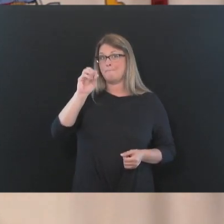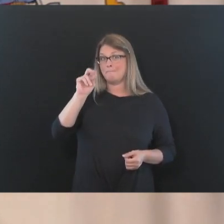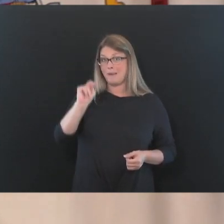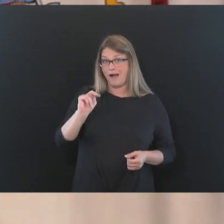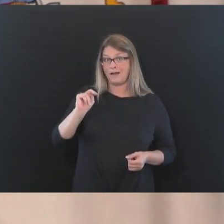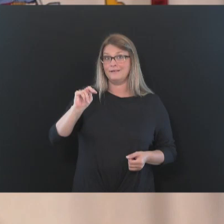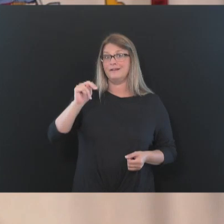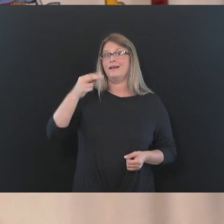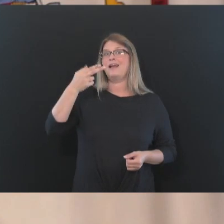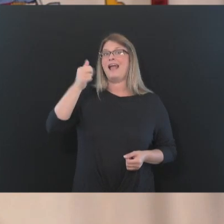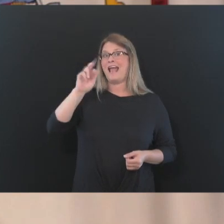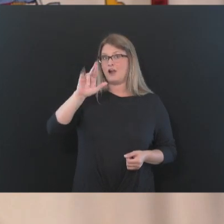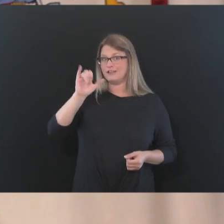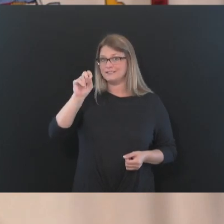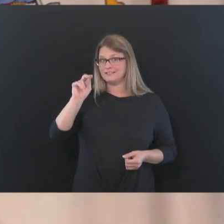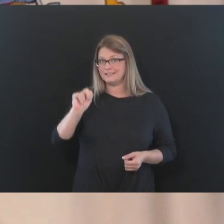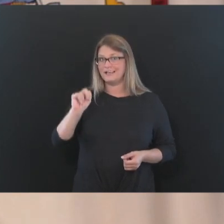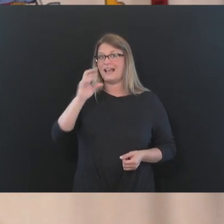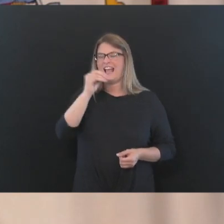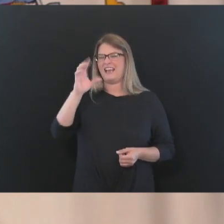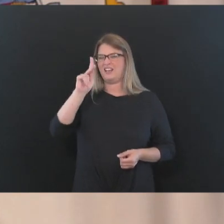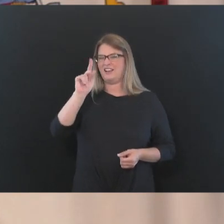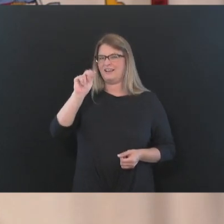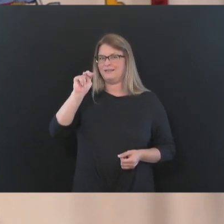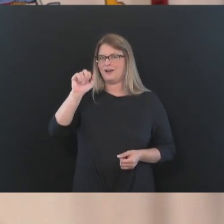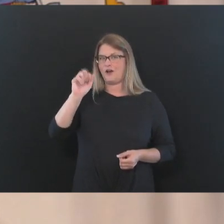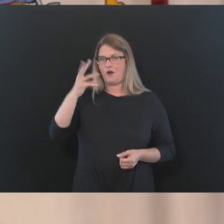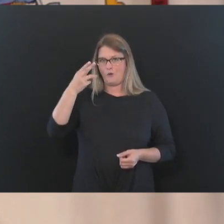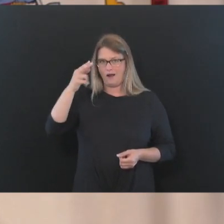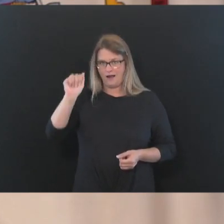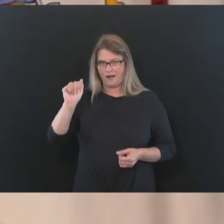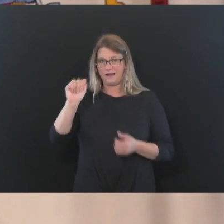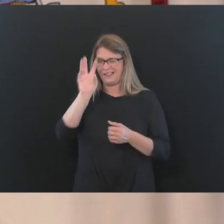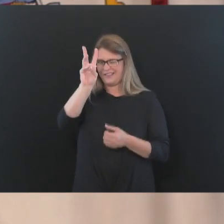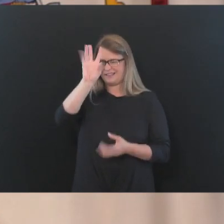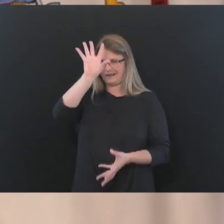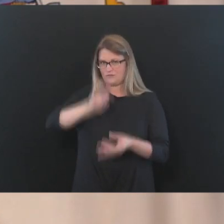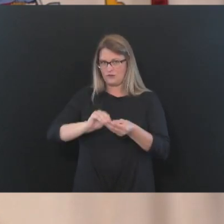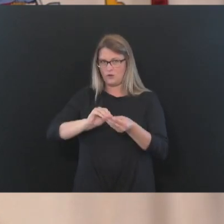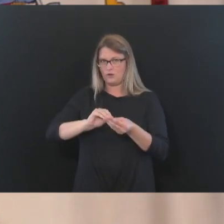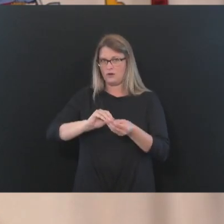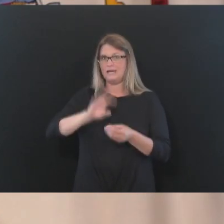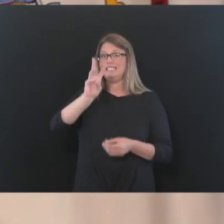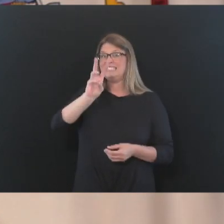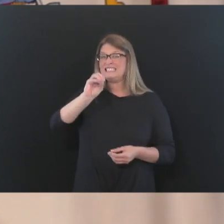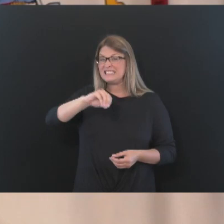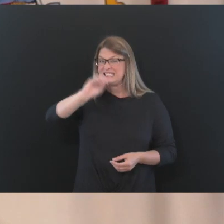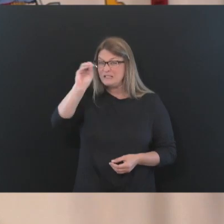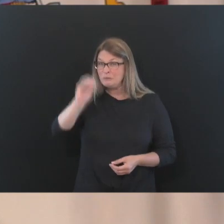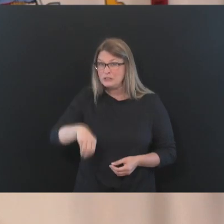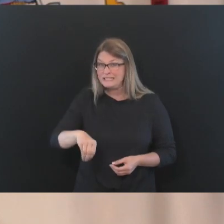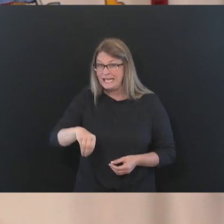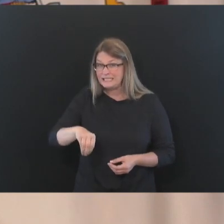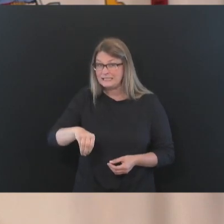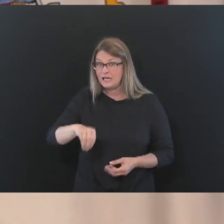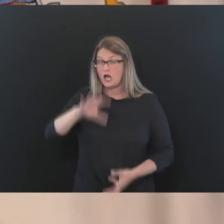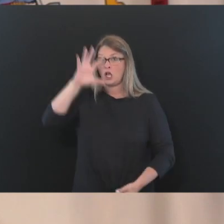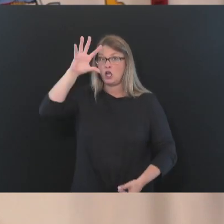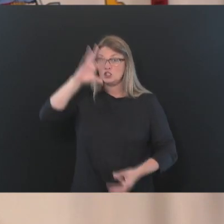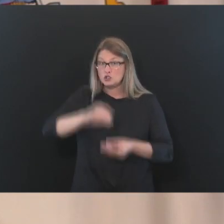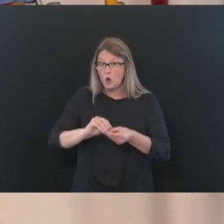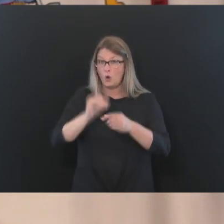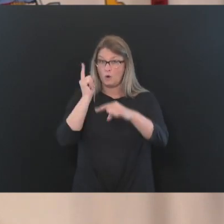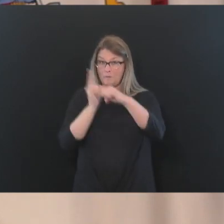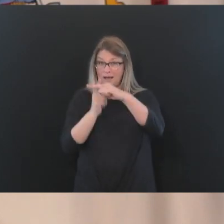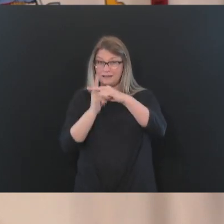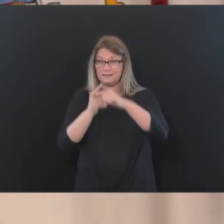me on this just 1 second. They represent right at 60% of the total positive cases that